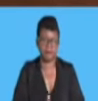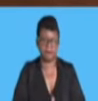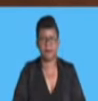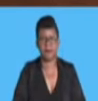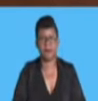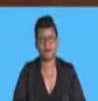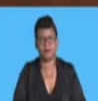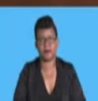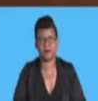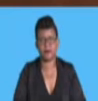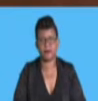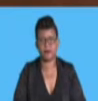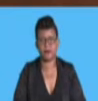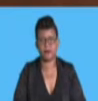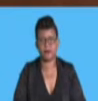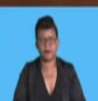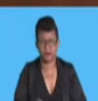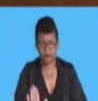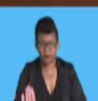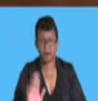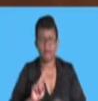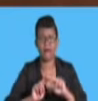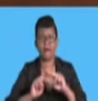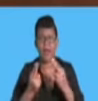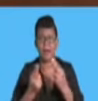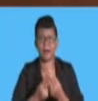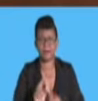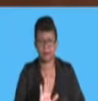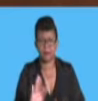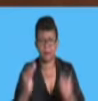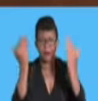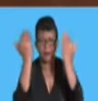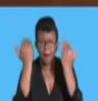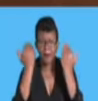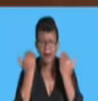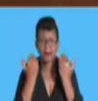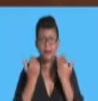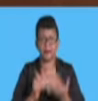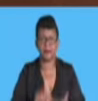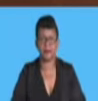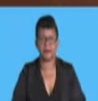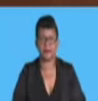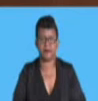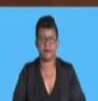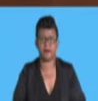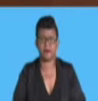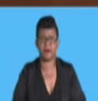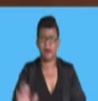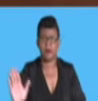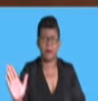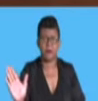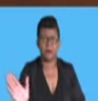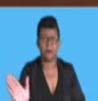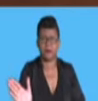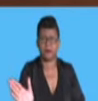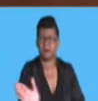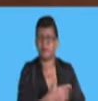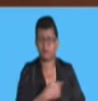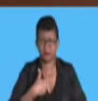be upon her family. Madam Speaker, I will be failing in my duty to all Fijian voters as leader of the